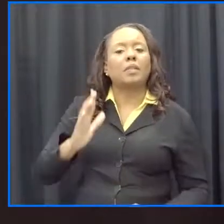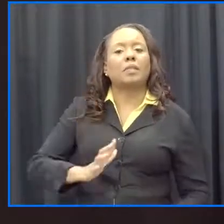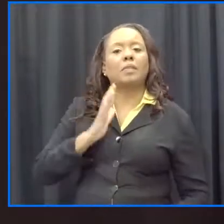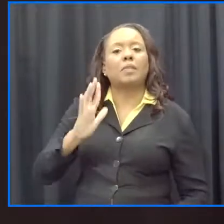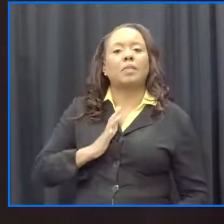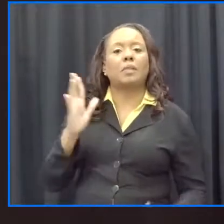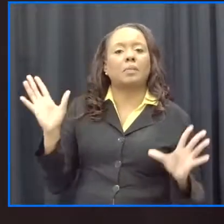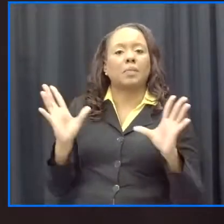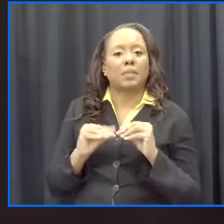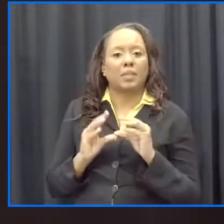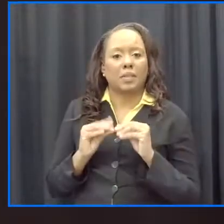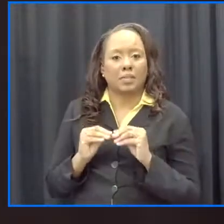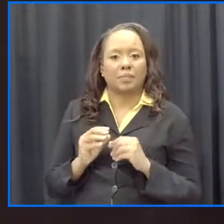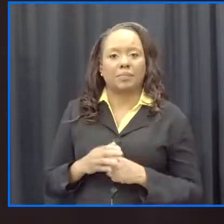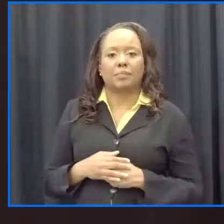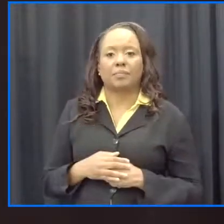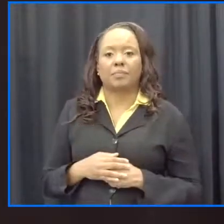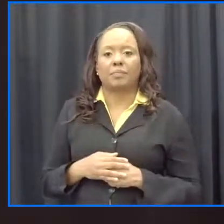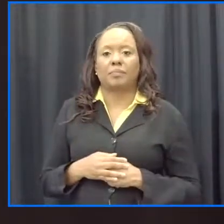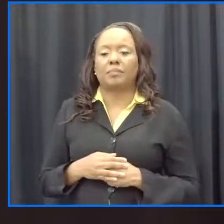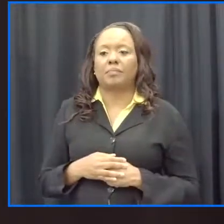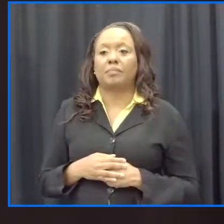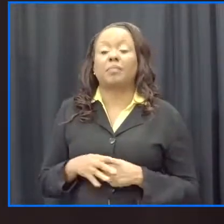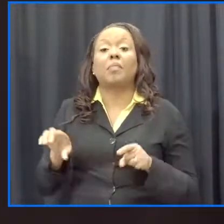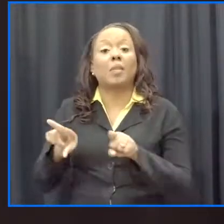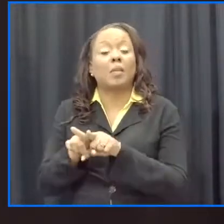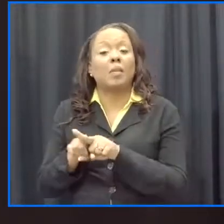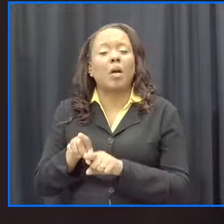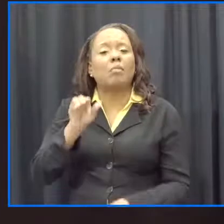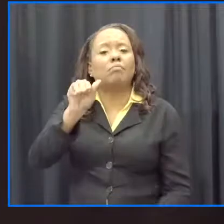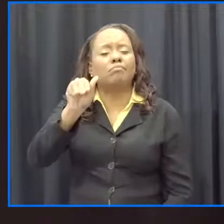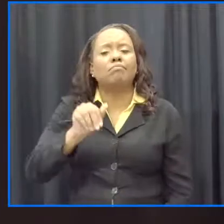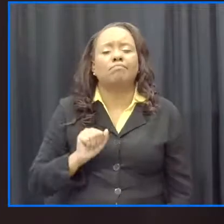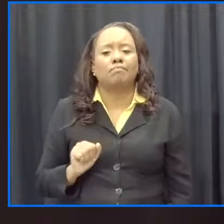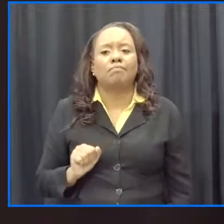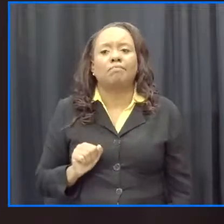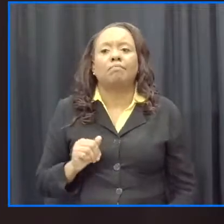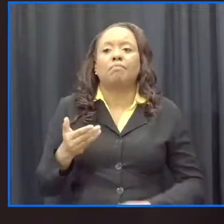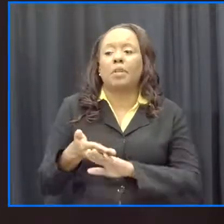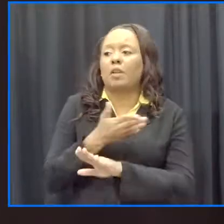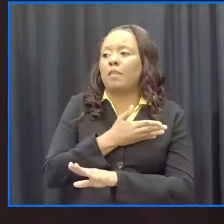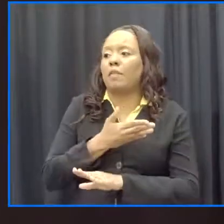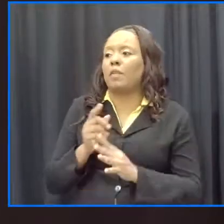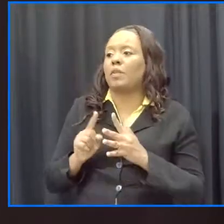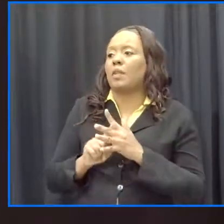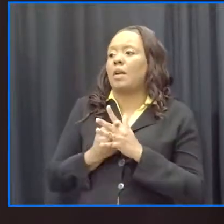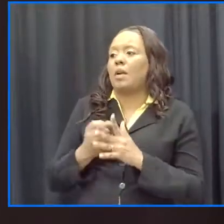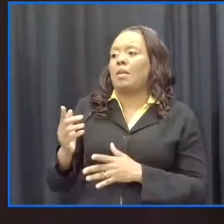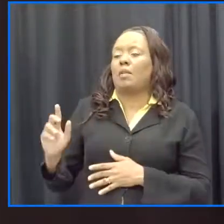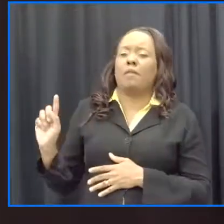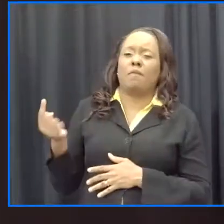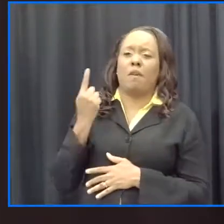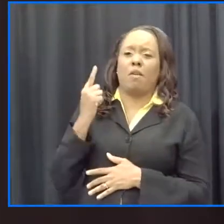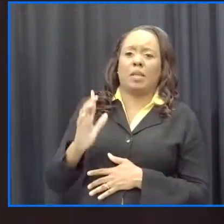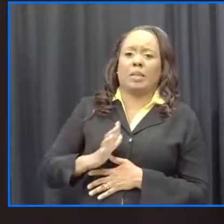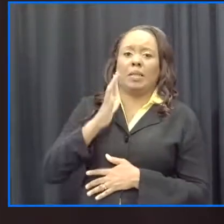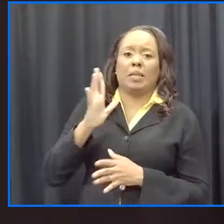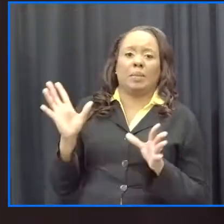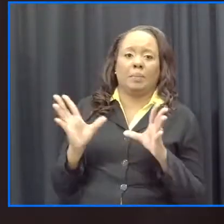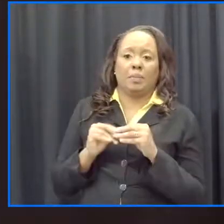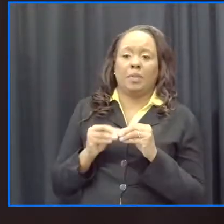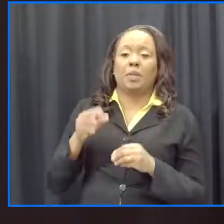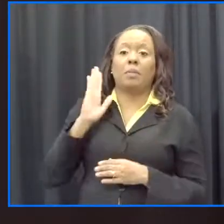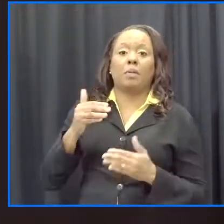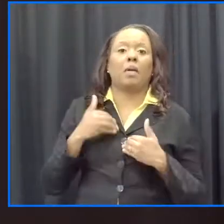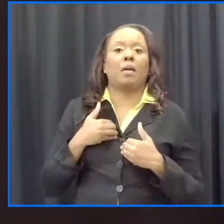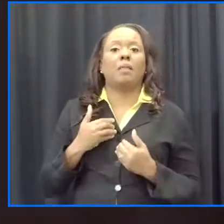official meeting. I also want to remind members of the Commission that before you begin, I know you are eager, that there will